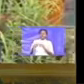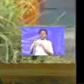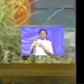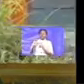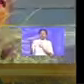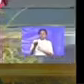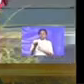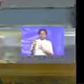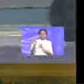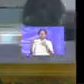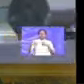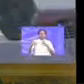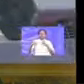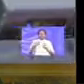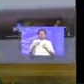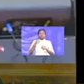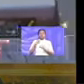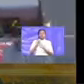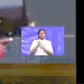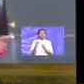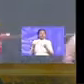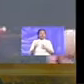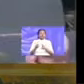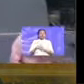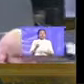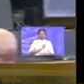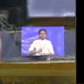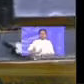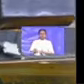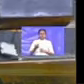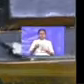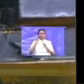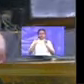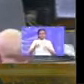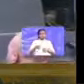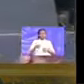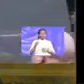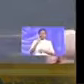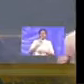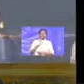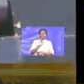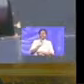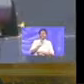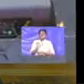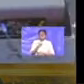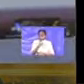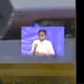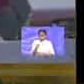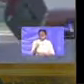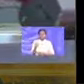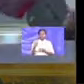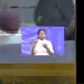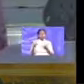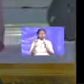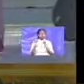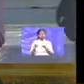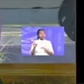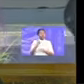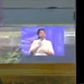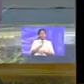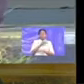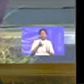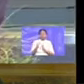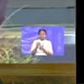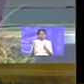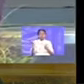to operate as a king. So what we're going to do is that, because if we do that, children of God, it means even the ships bringing the oil shall